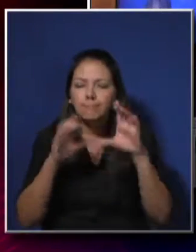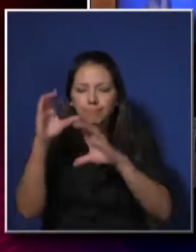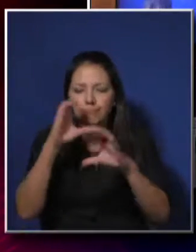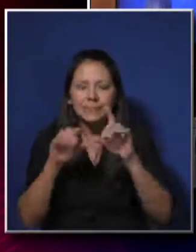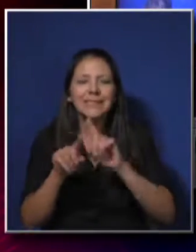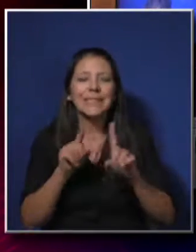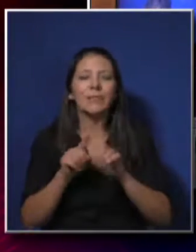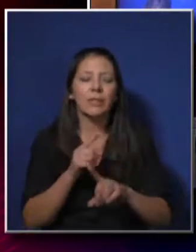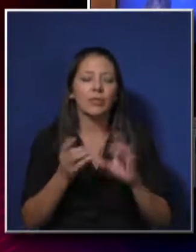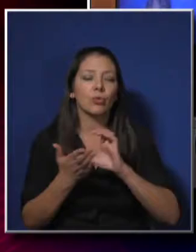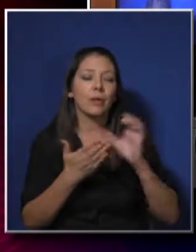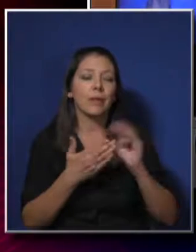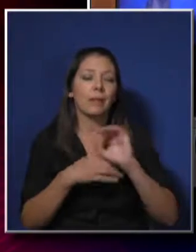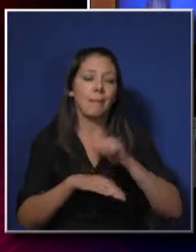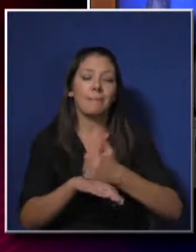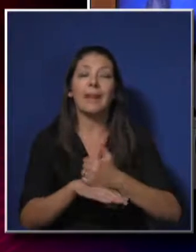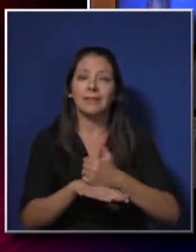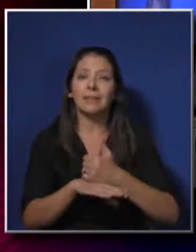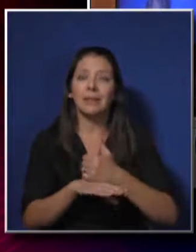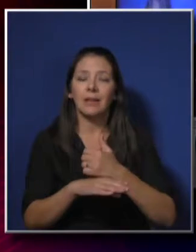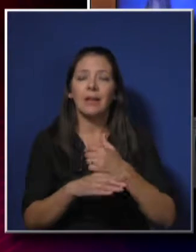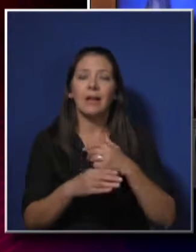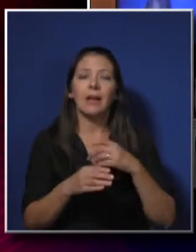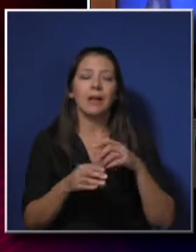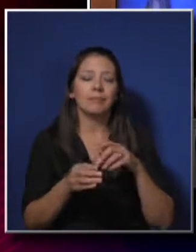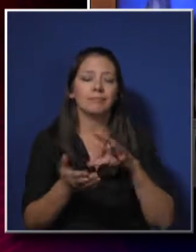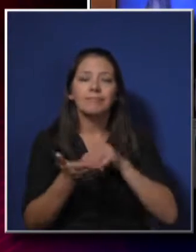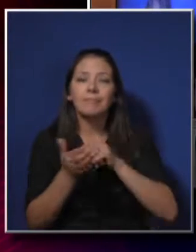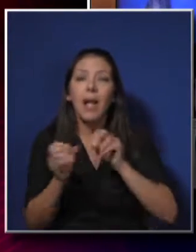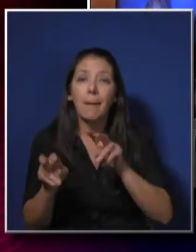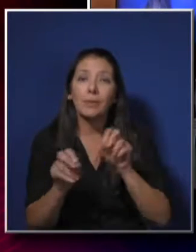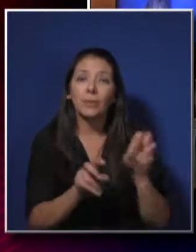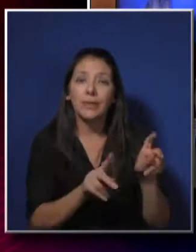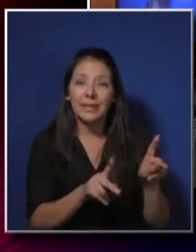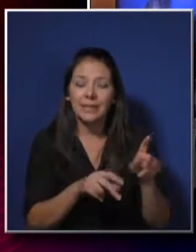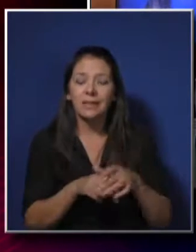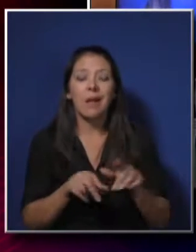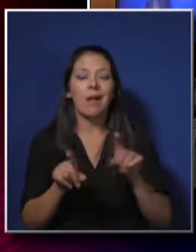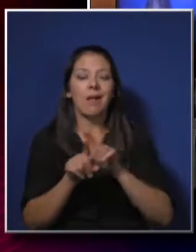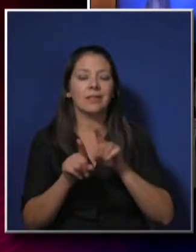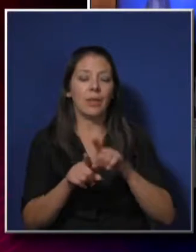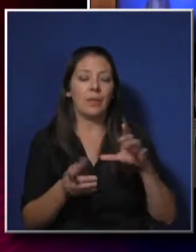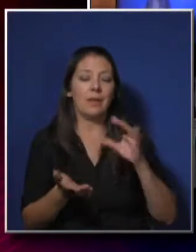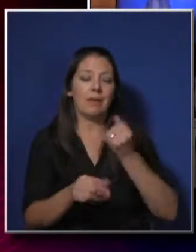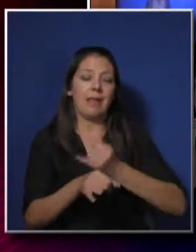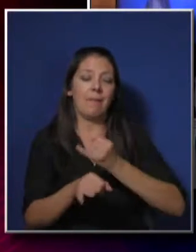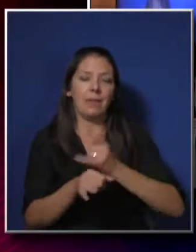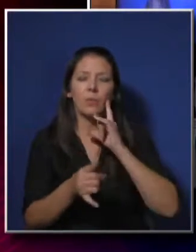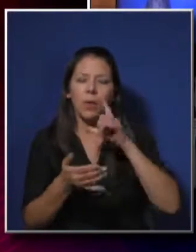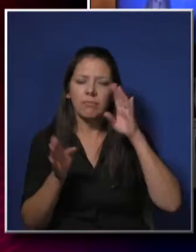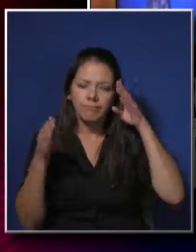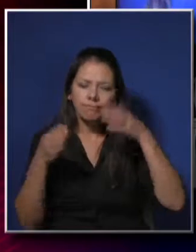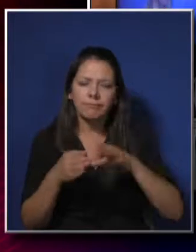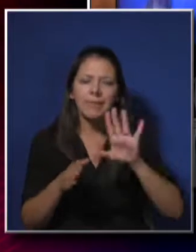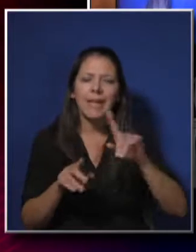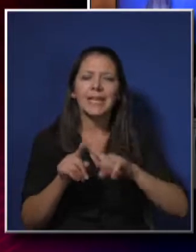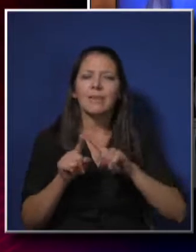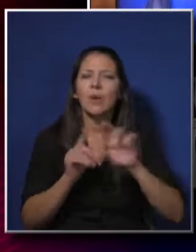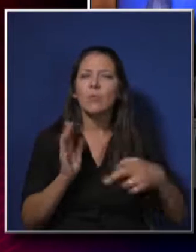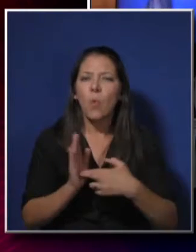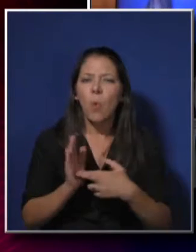curriculum opportunities. And also the campus is going to focus on the roles and responsibilities to try